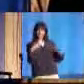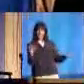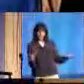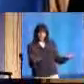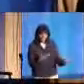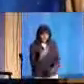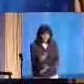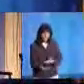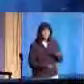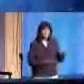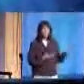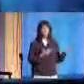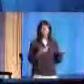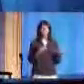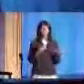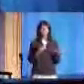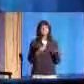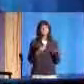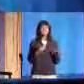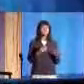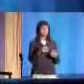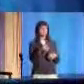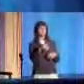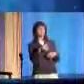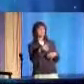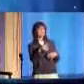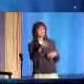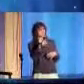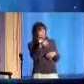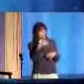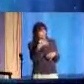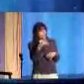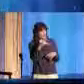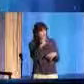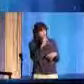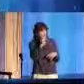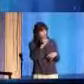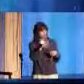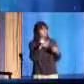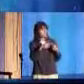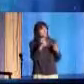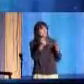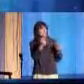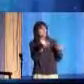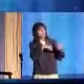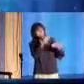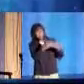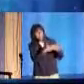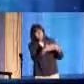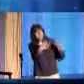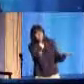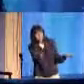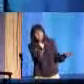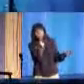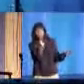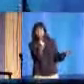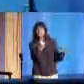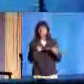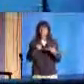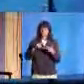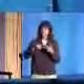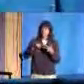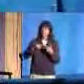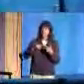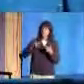them, and then what did you do next? Do you see what I mean? And then the second part of that, that's being broad,